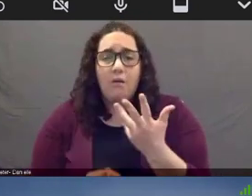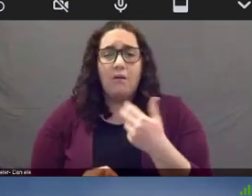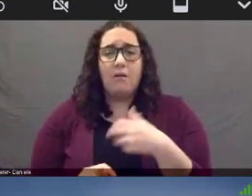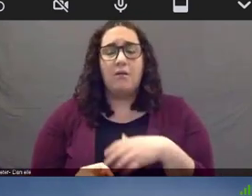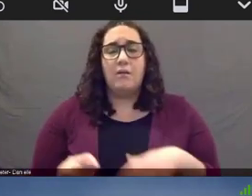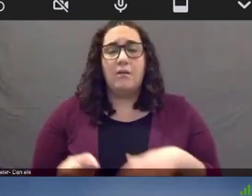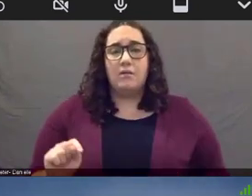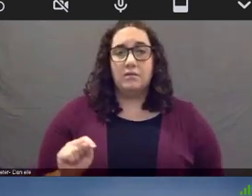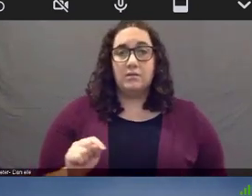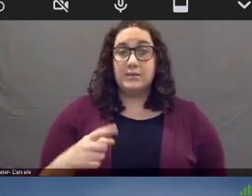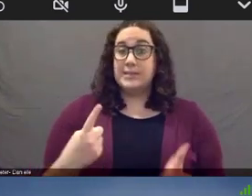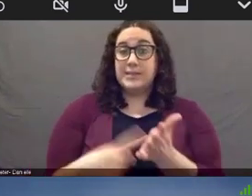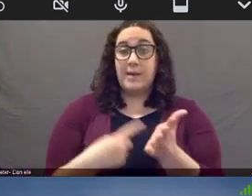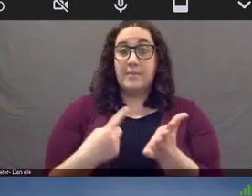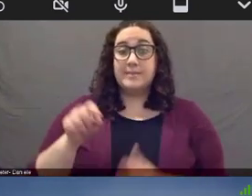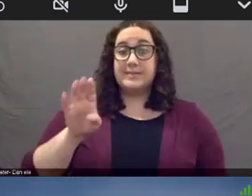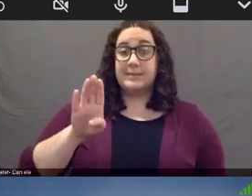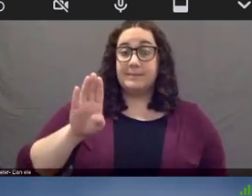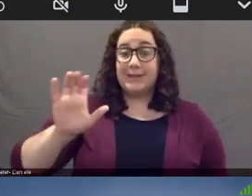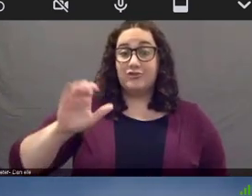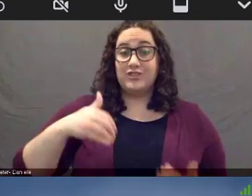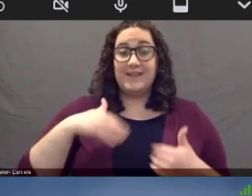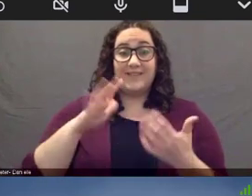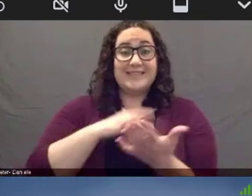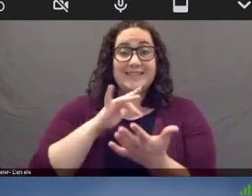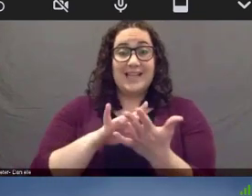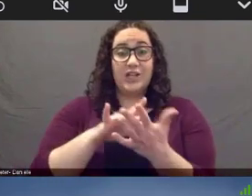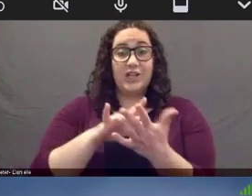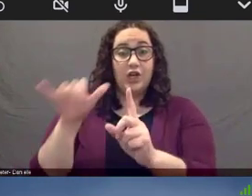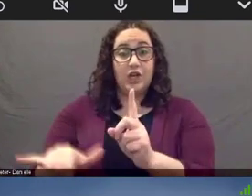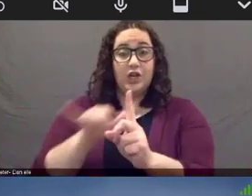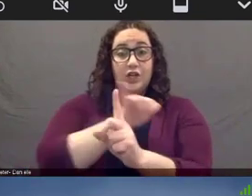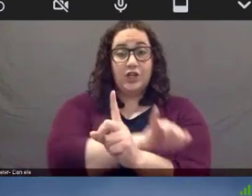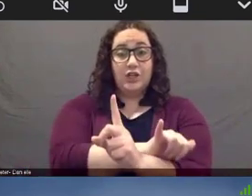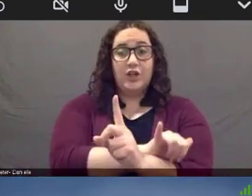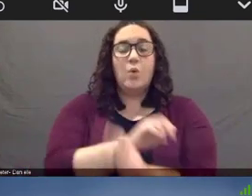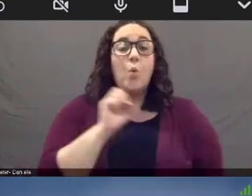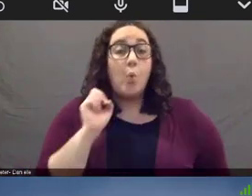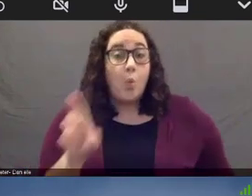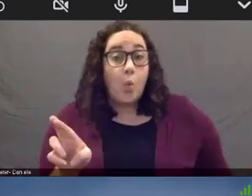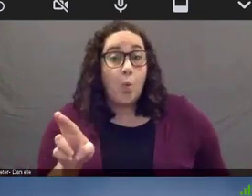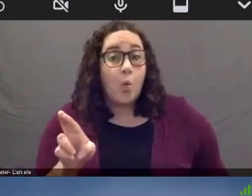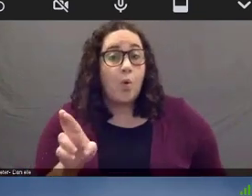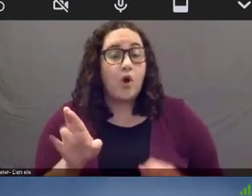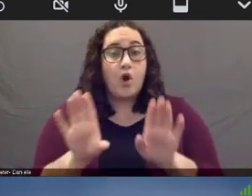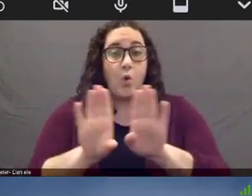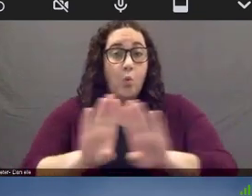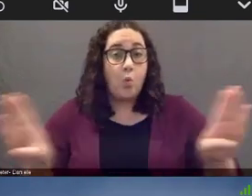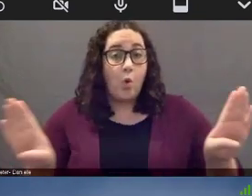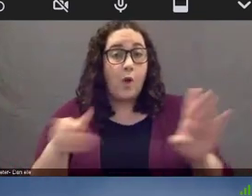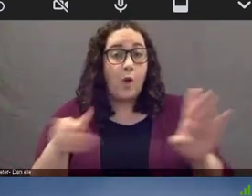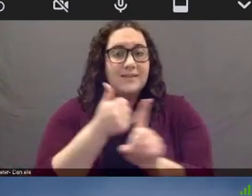Or maybe an insulated wall. And then we have a convection condition on the edge.